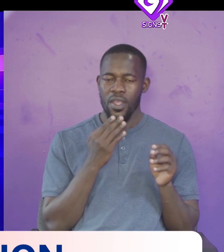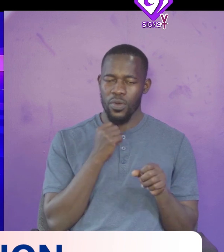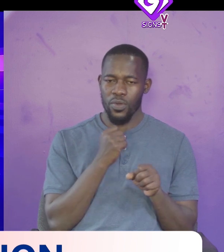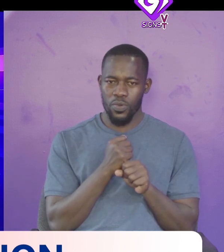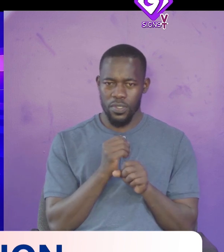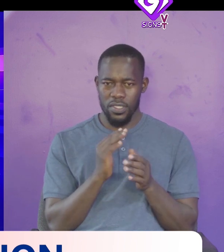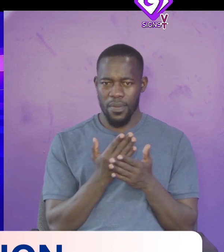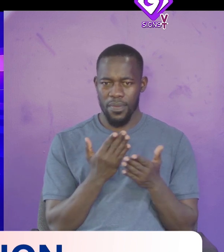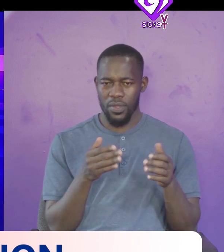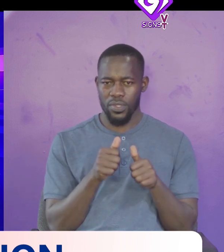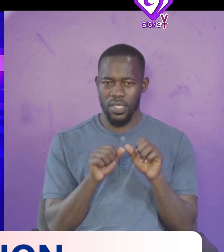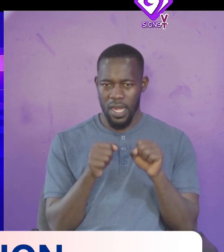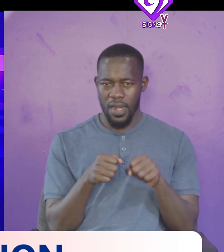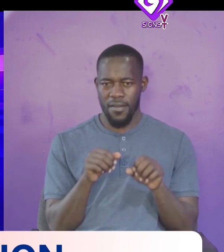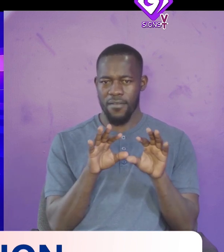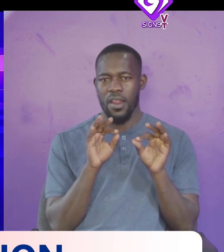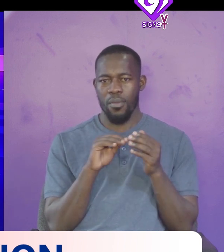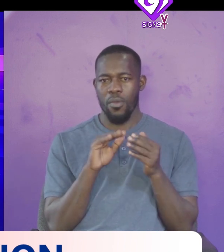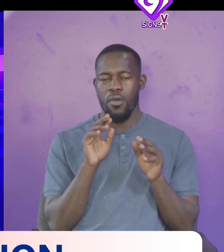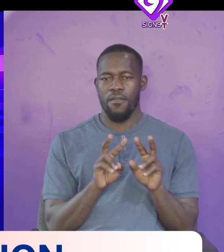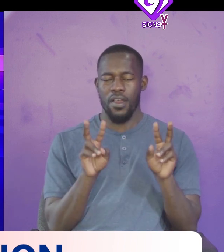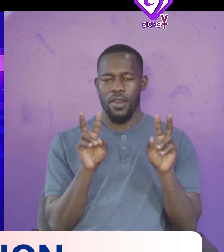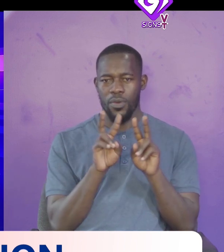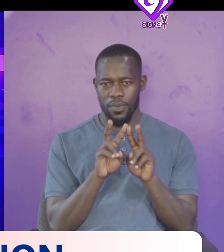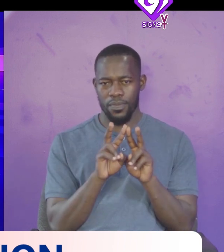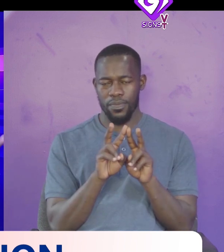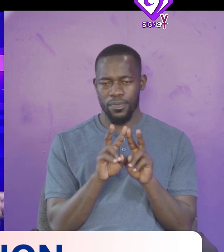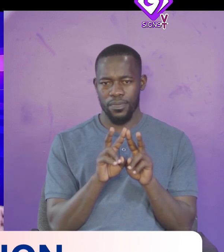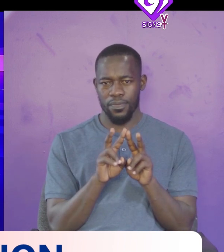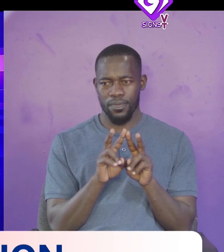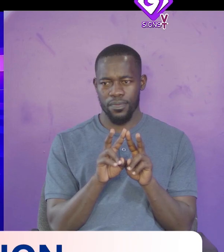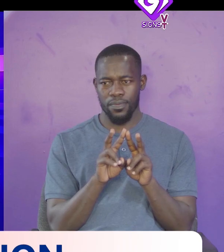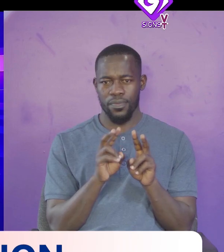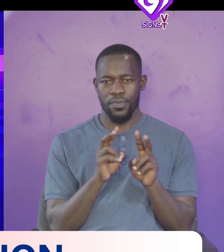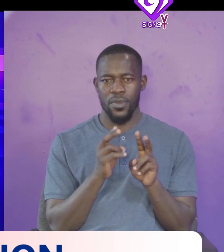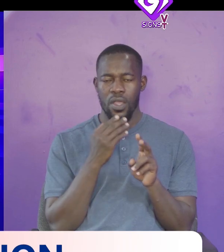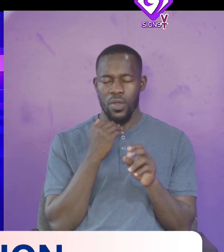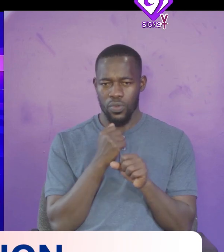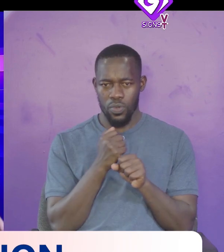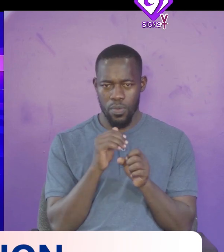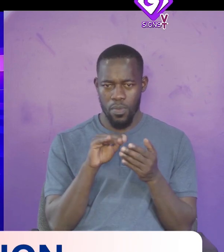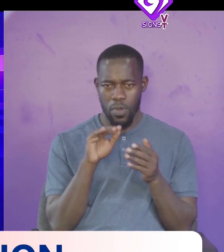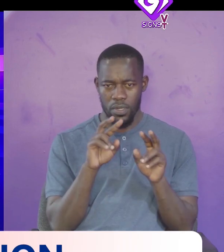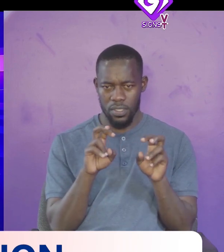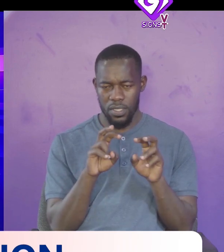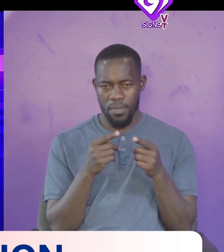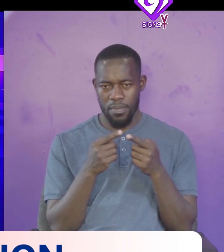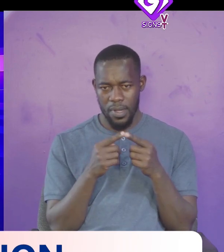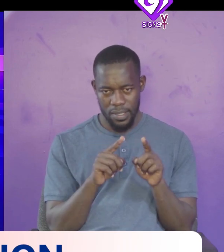can give more value to pensioners. I don't want to put my word on that because I need to do the research. But the issue, Jonah, here